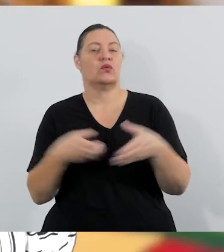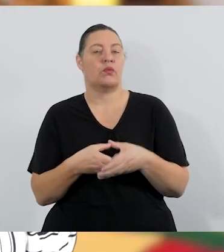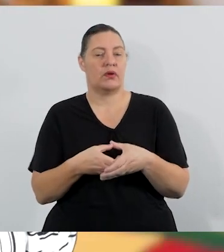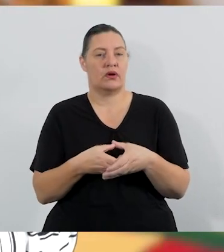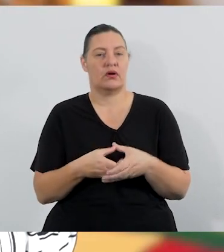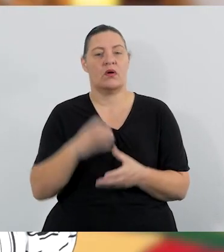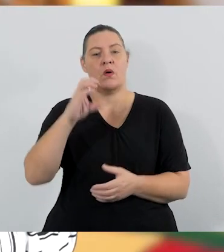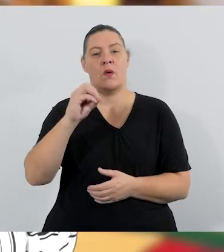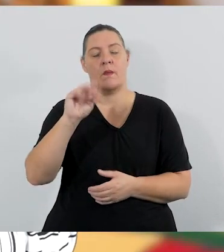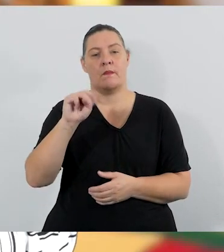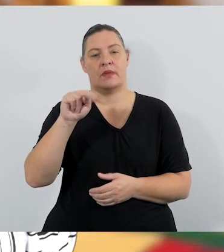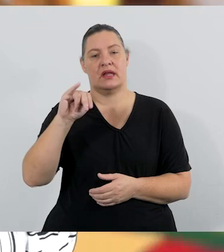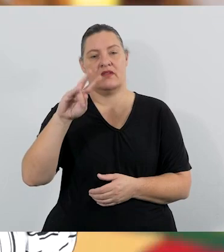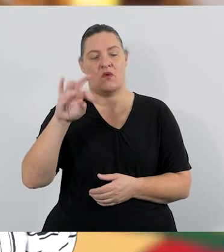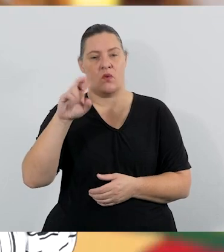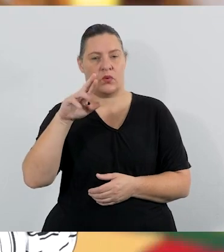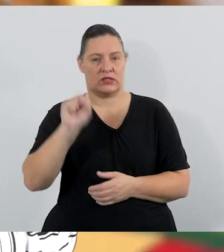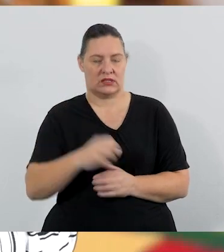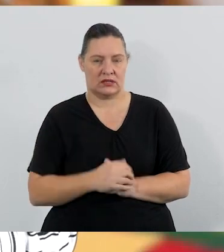category of omnivores.